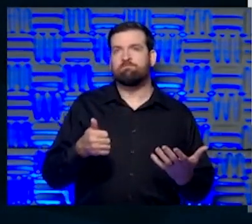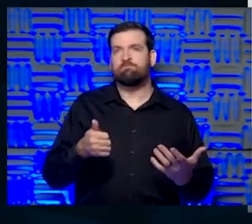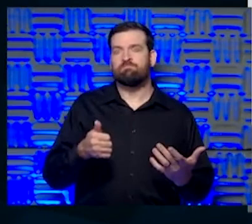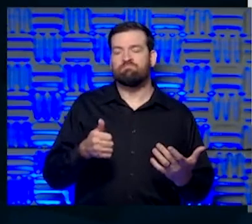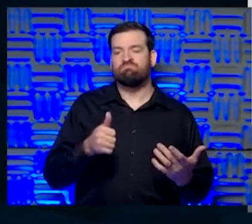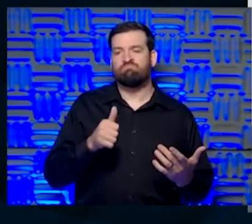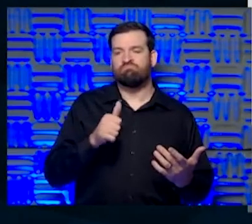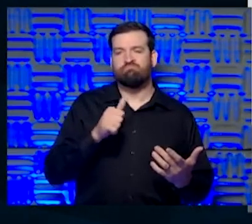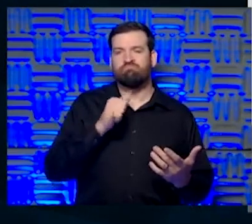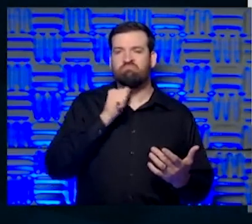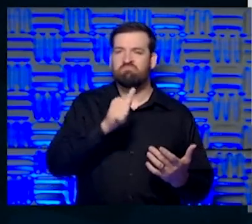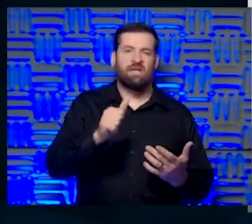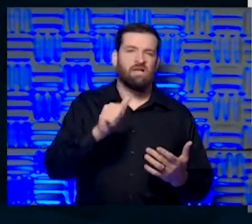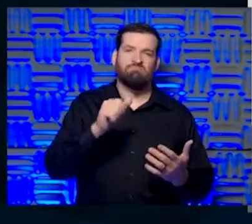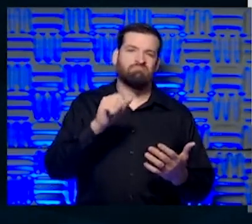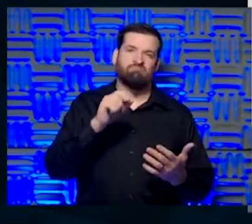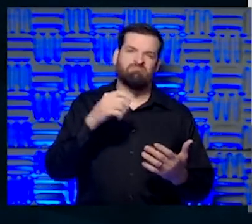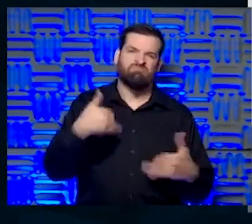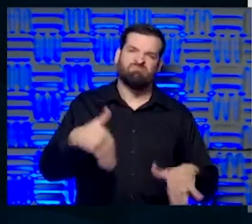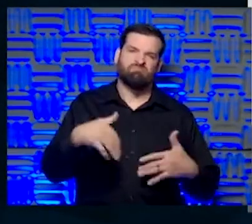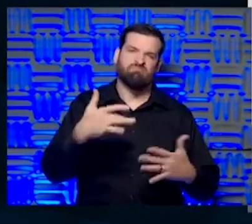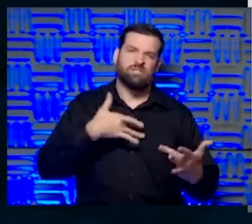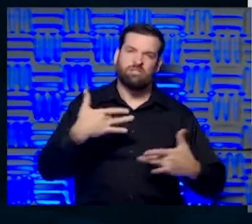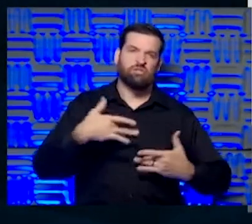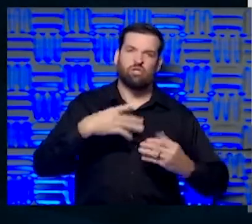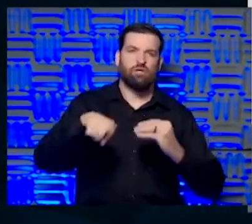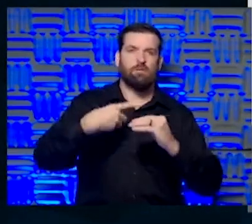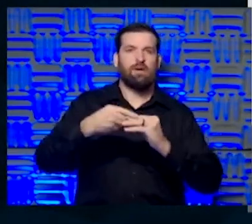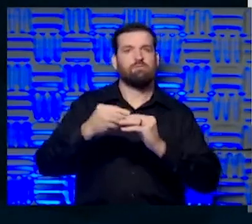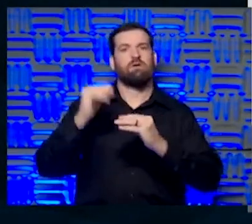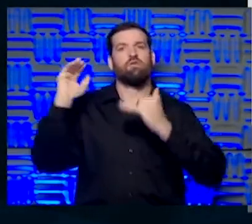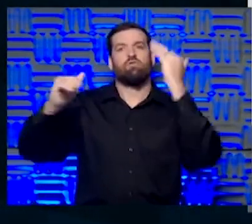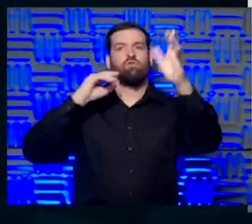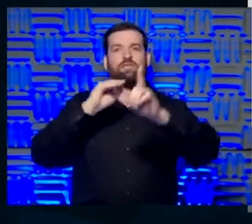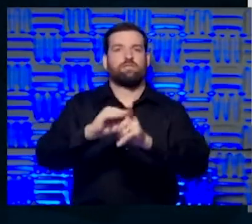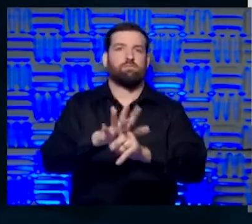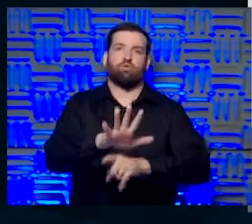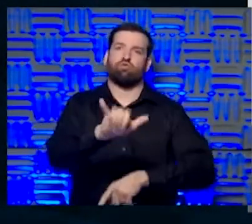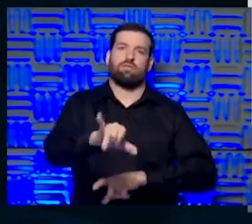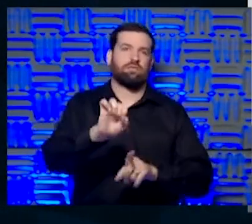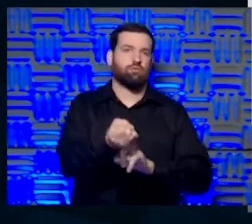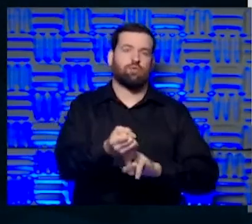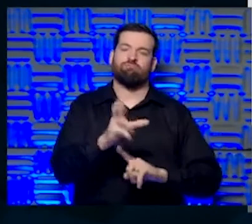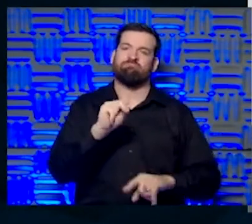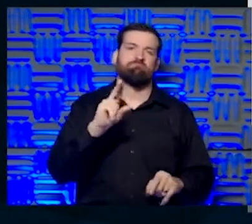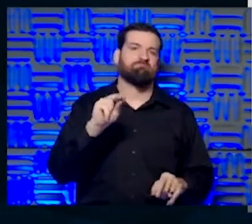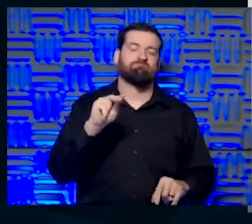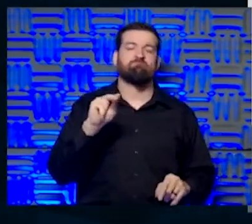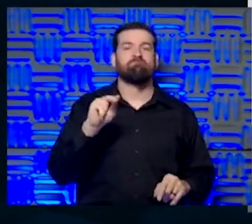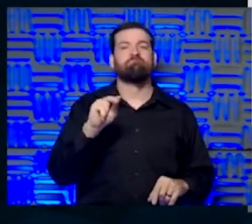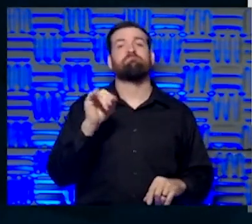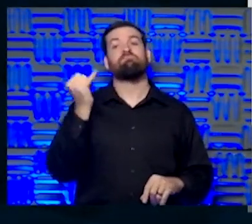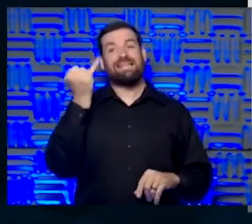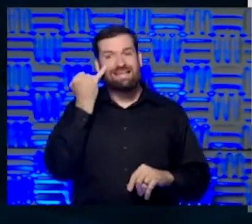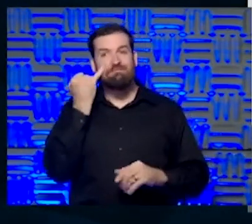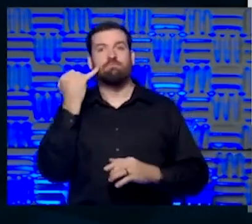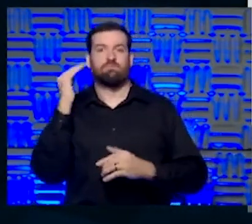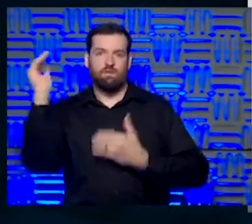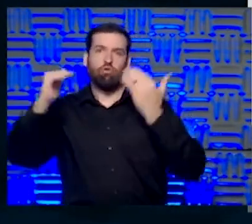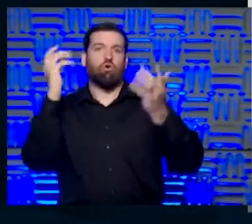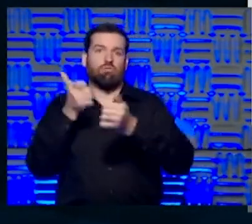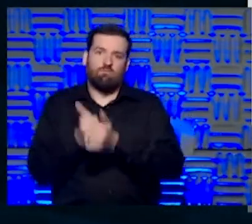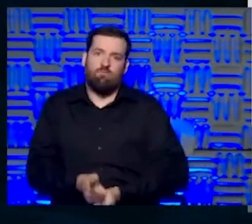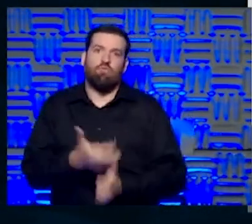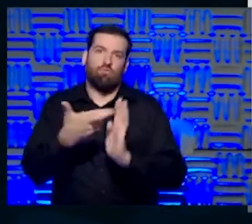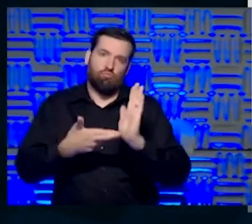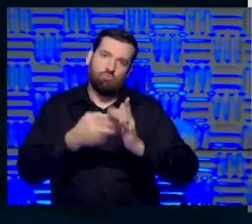really be super concerned about the adult exposure in that situation, provided the adult is doing all the things they should be